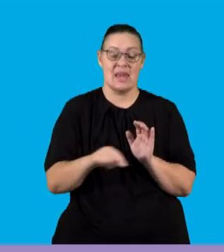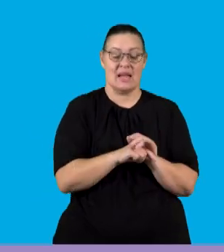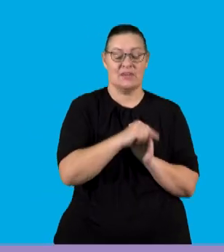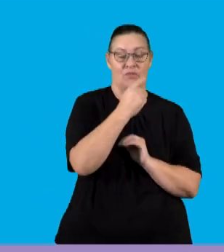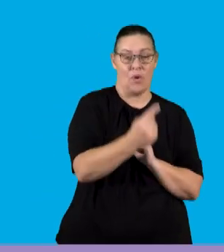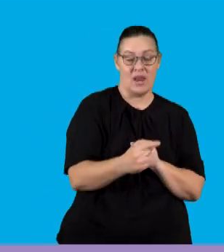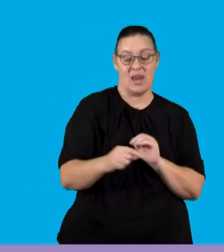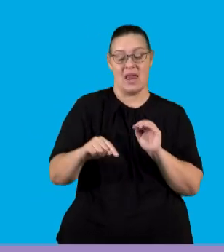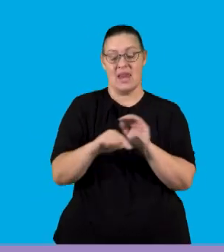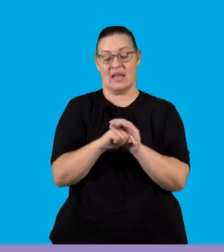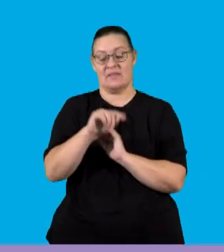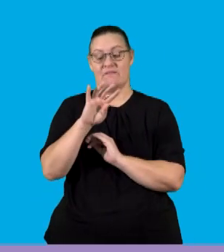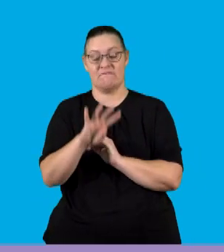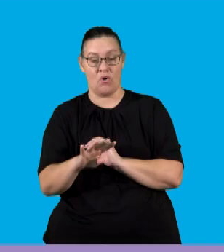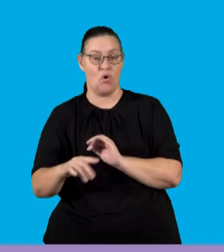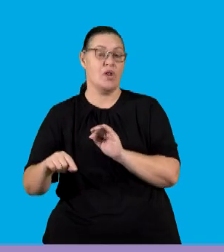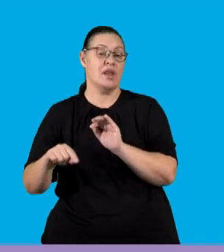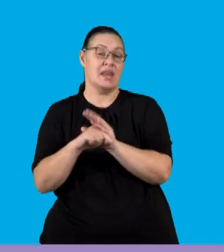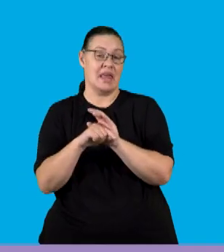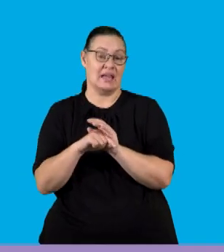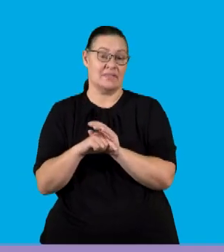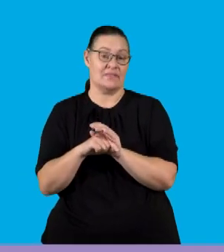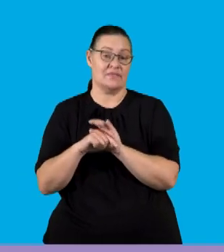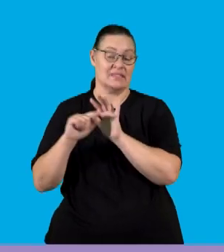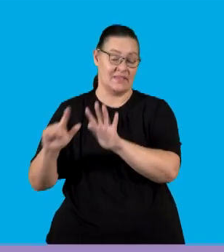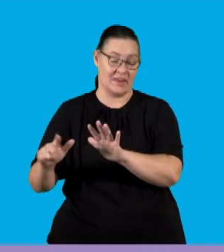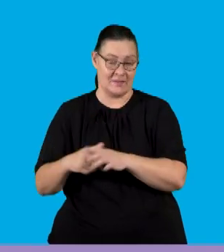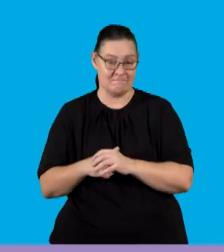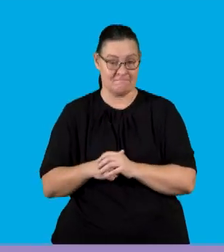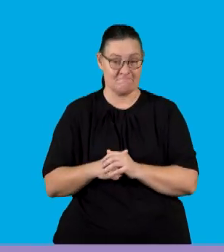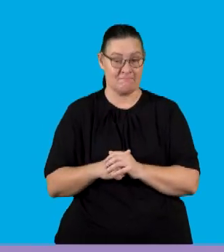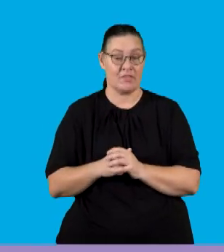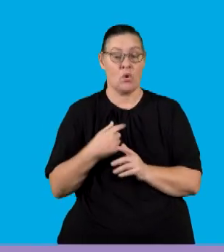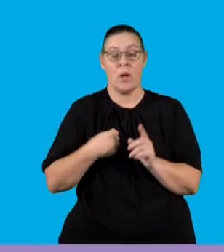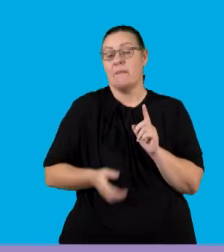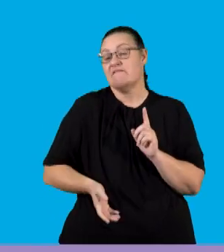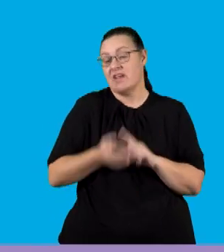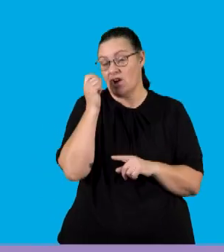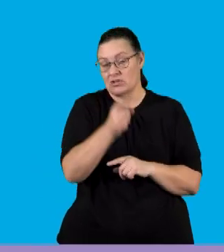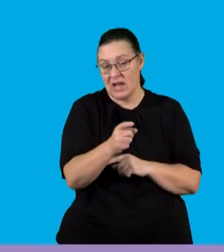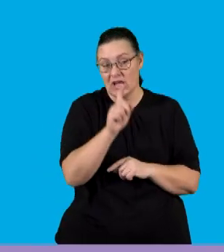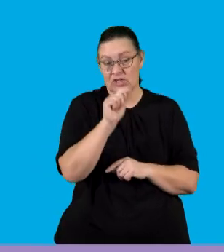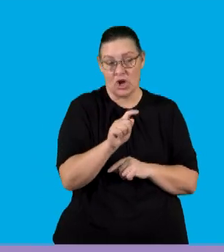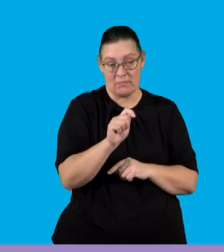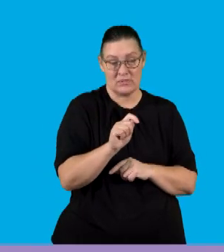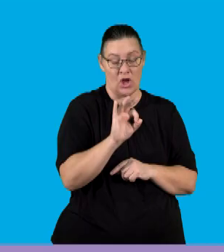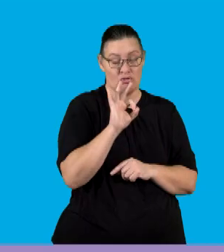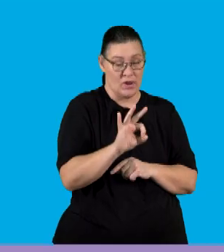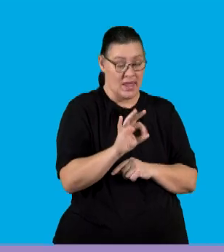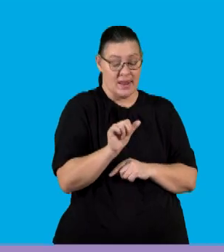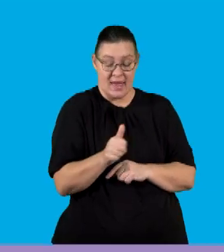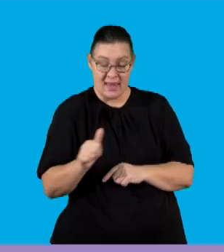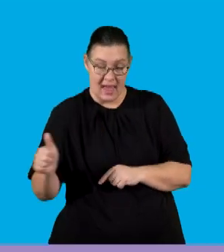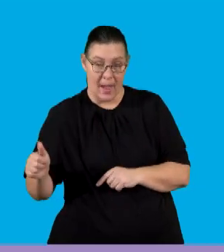a -1, a -4, and a -7. And remember, we found these next 3 terms